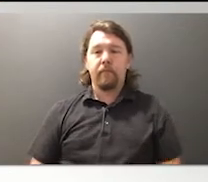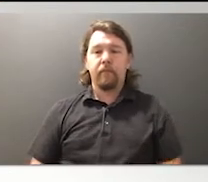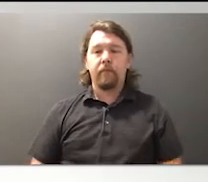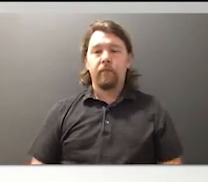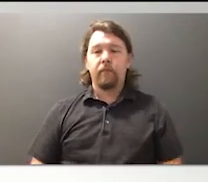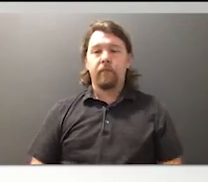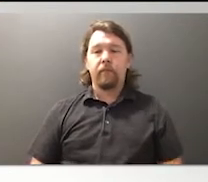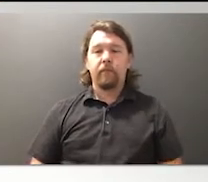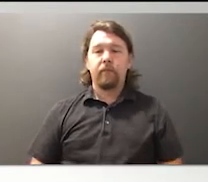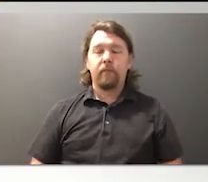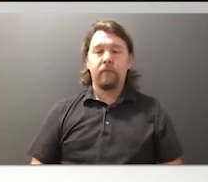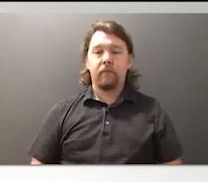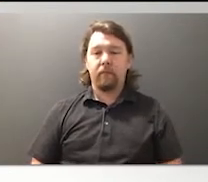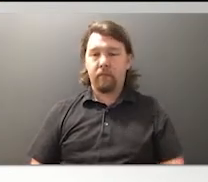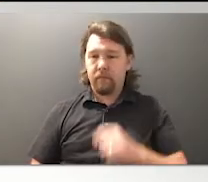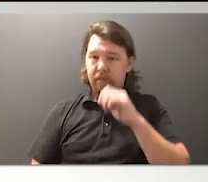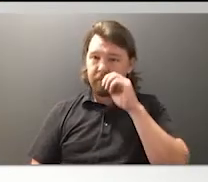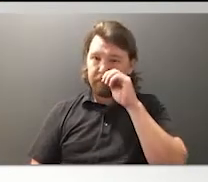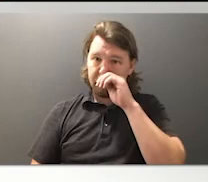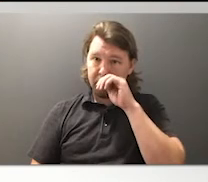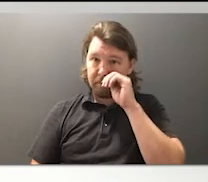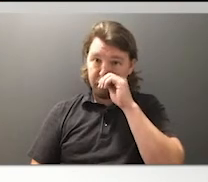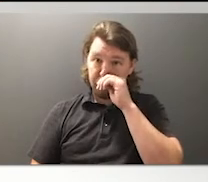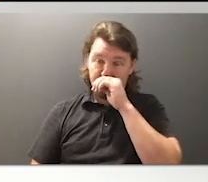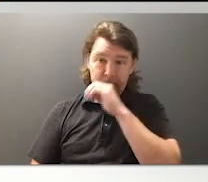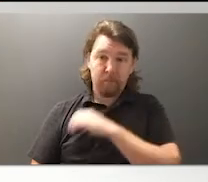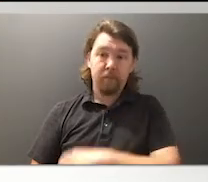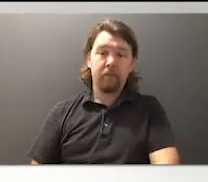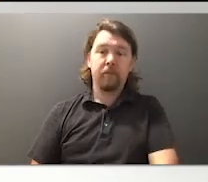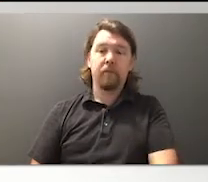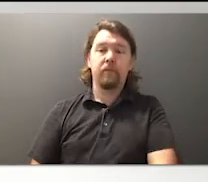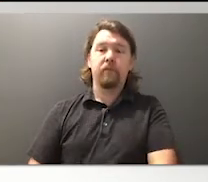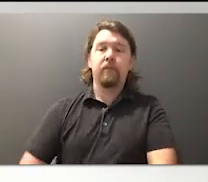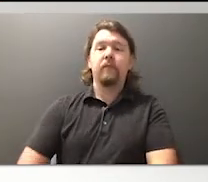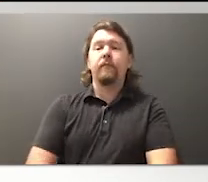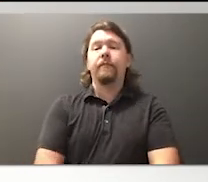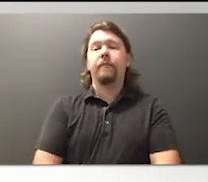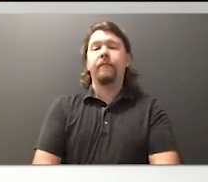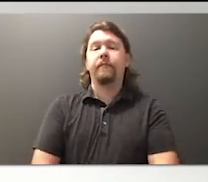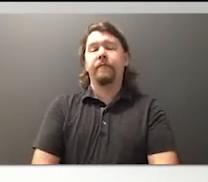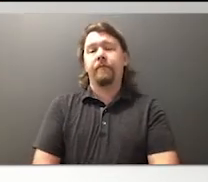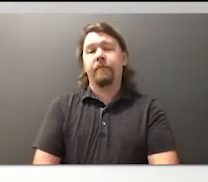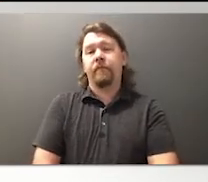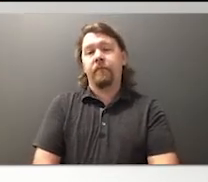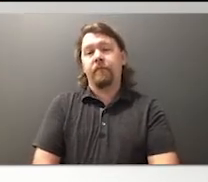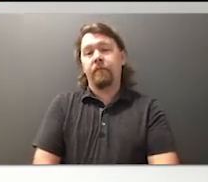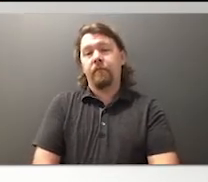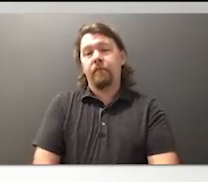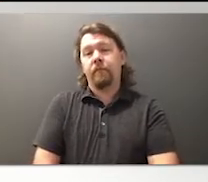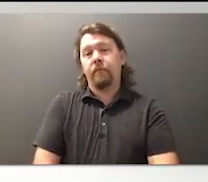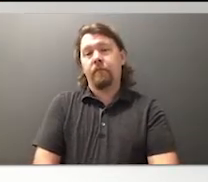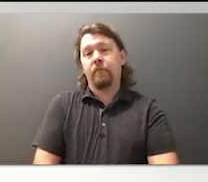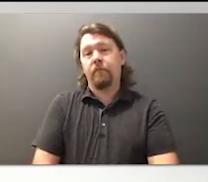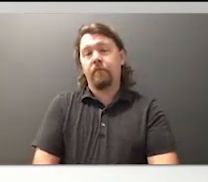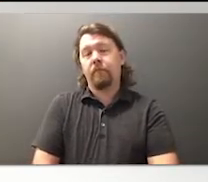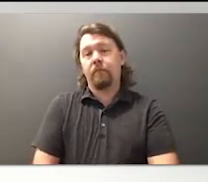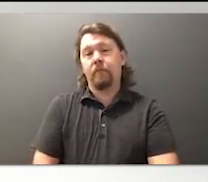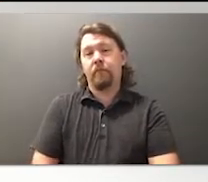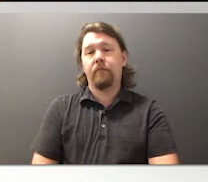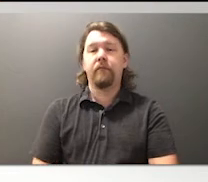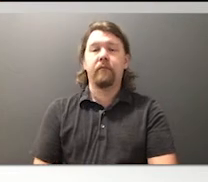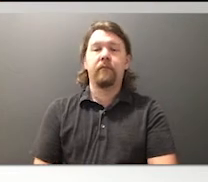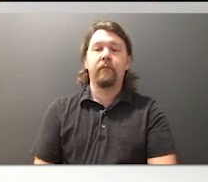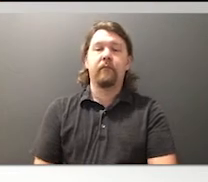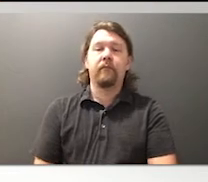that did not have a medical diagnosis for Gardner. So that was that one. I wanted to clarify her question, because I understood her to